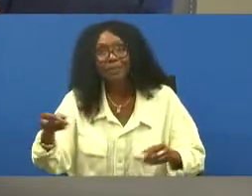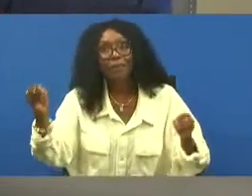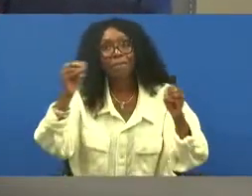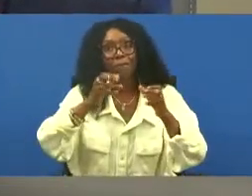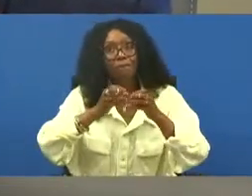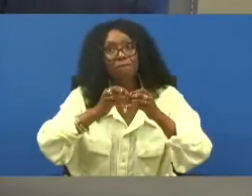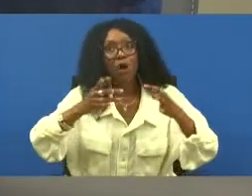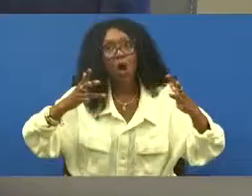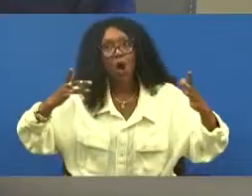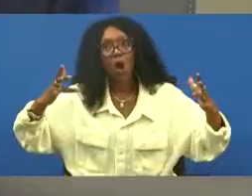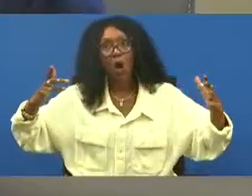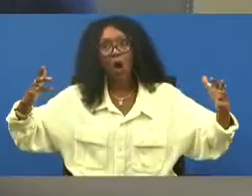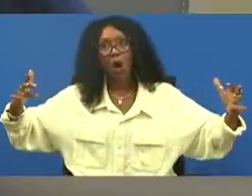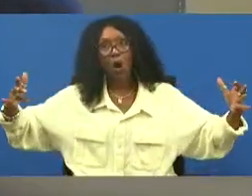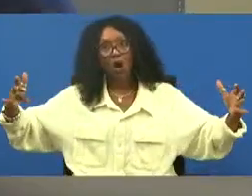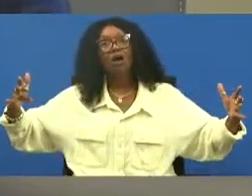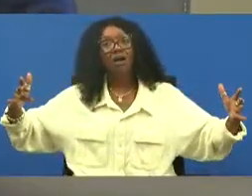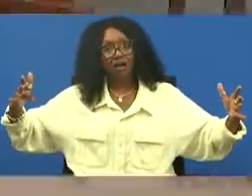including the River Center. Thank you.